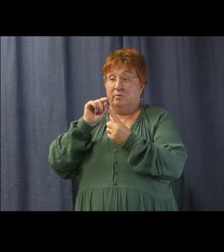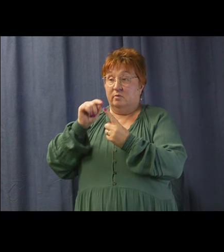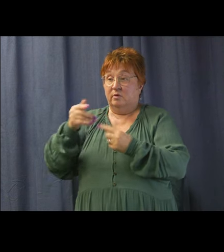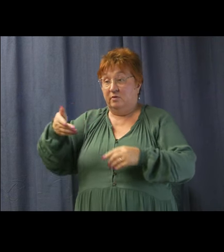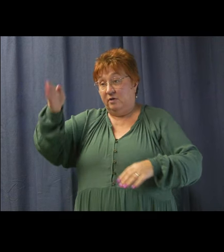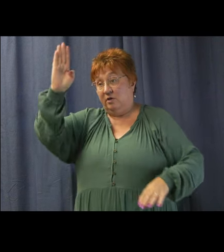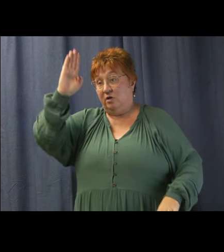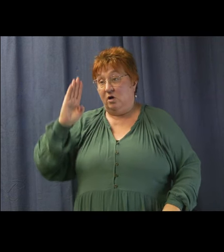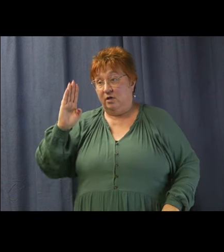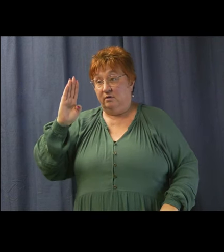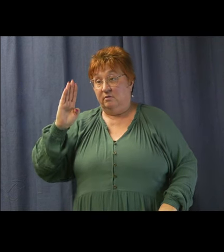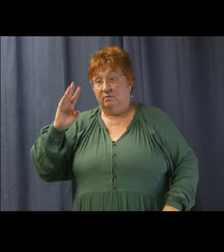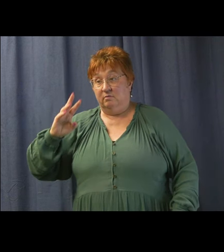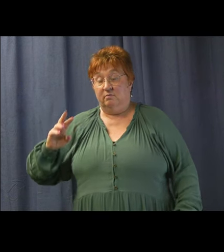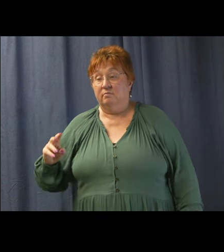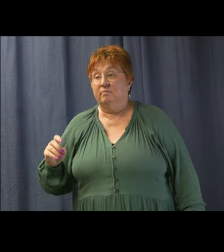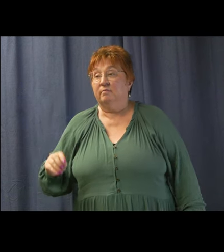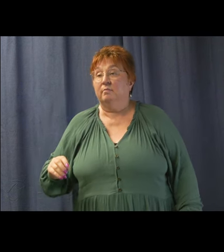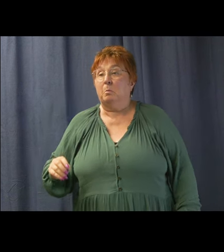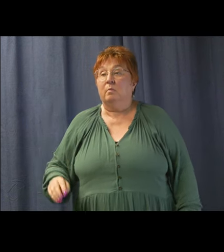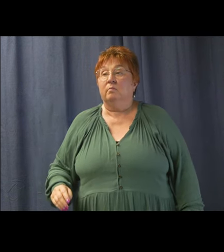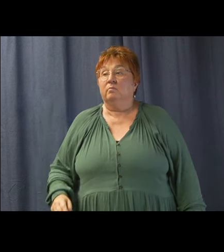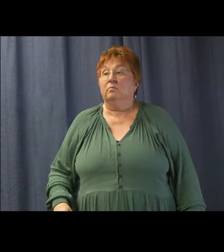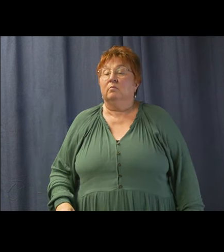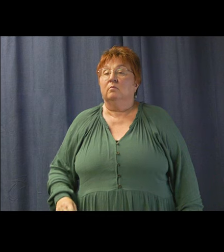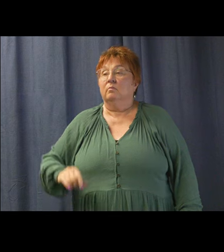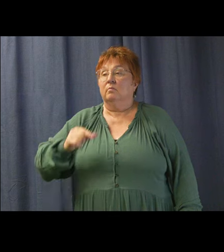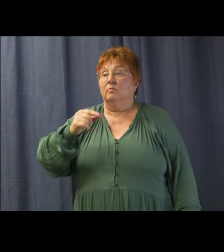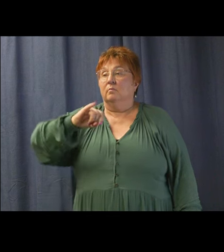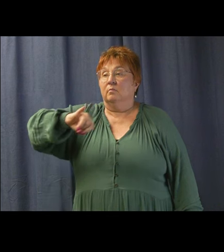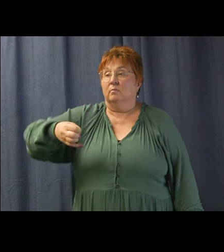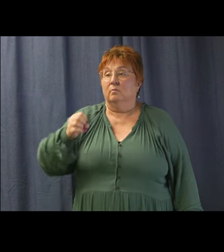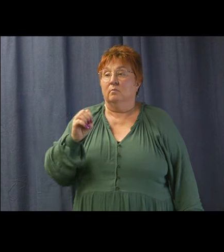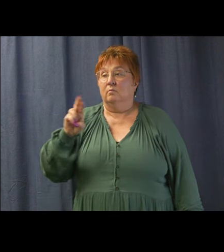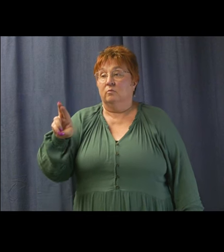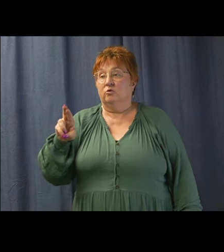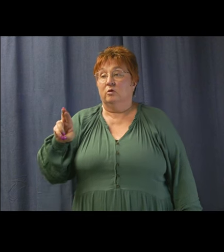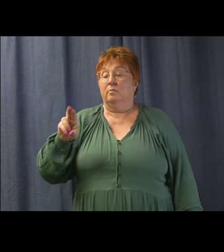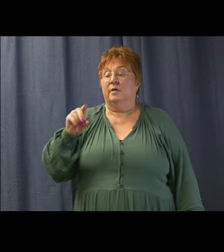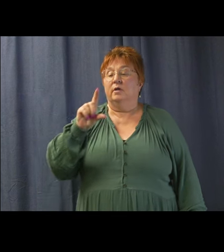of God. Now, look at Jeremiah